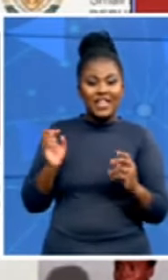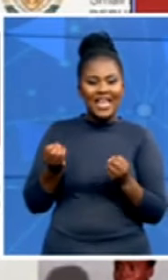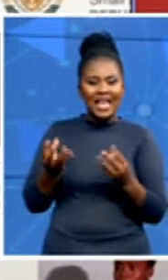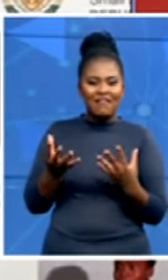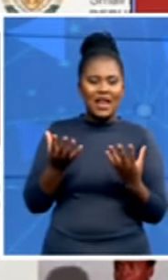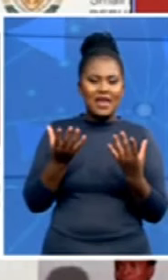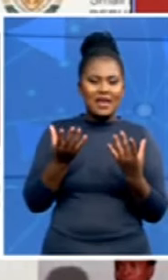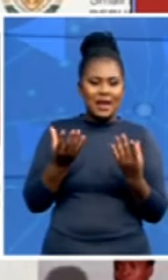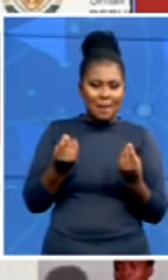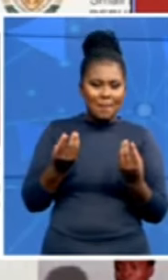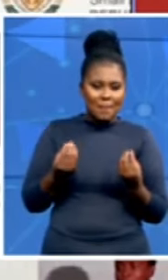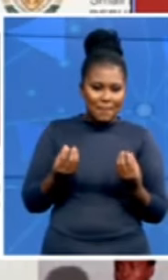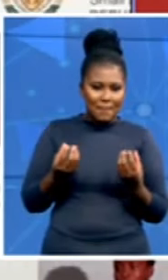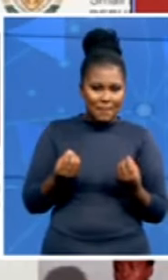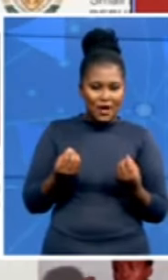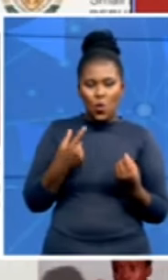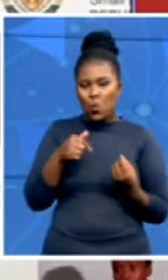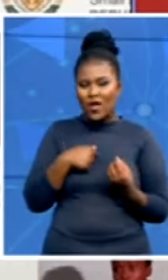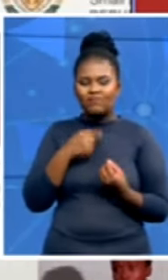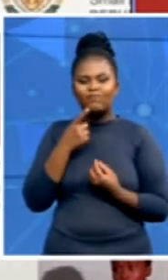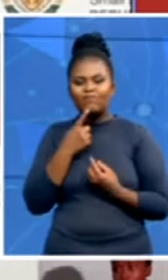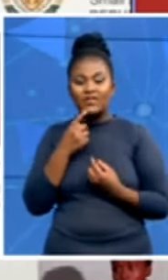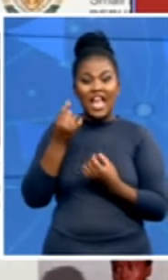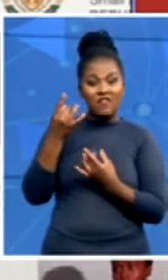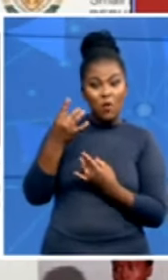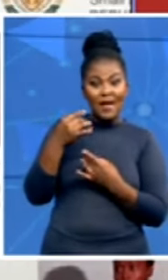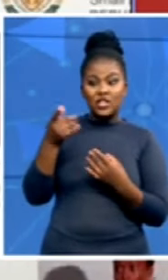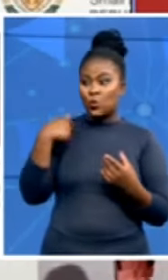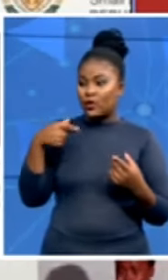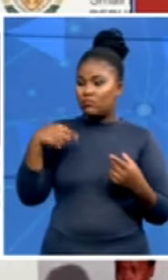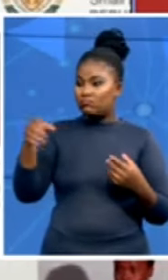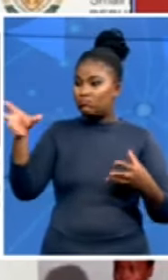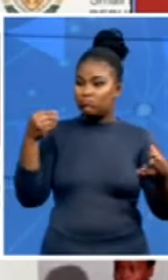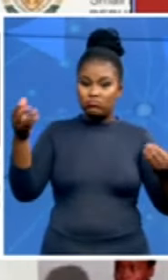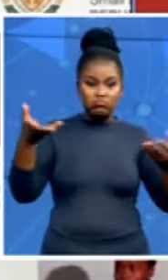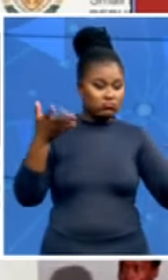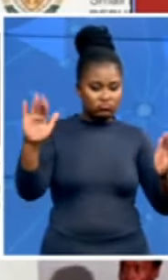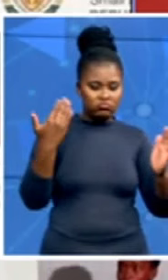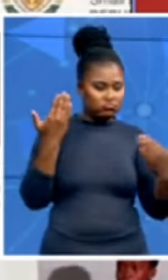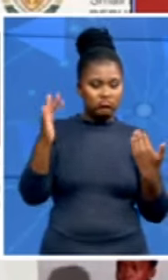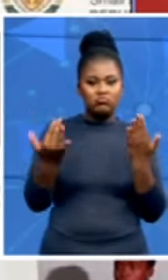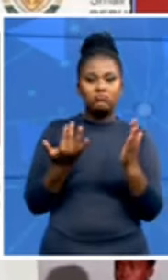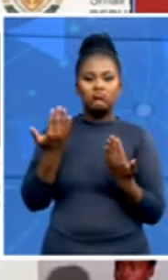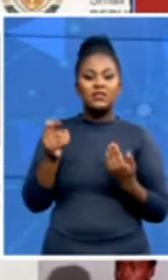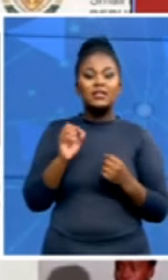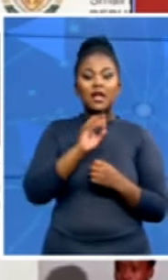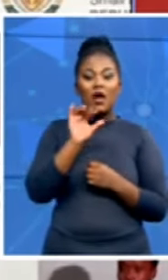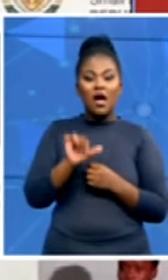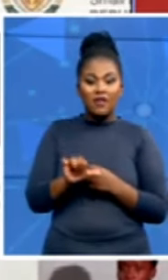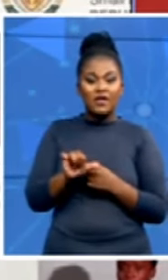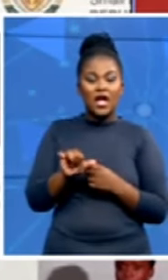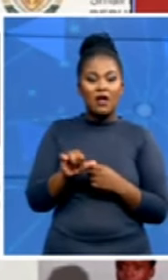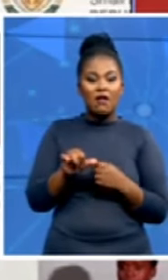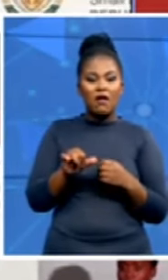on the information that we sourced from both the South African Property Owners Association and the Business Leadership South